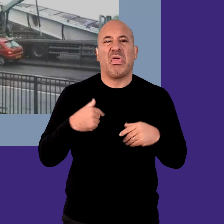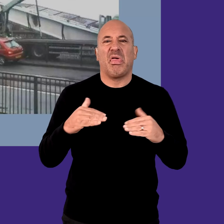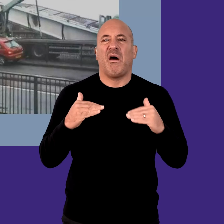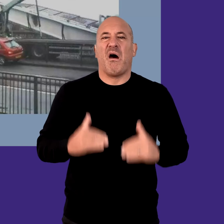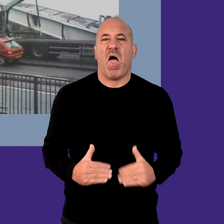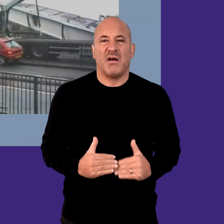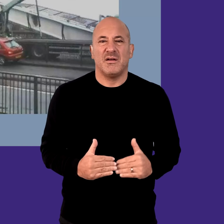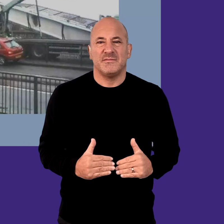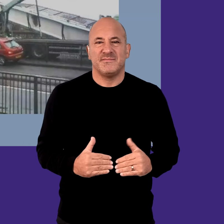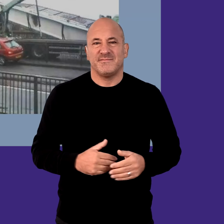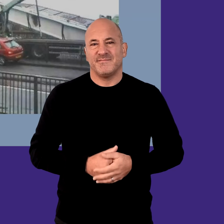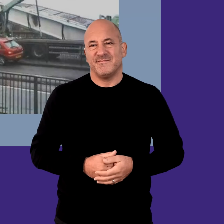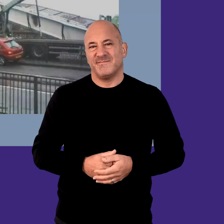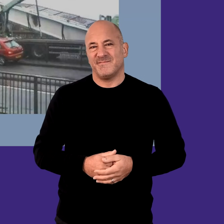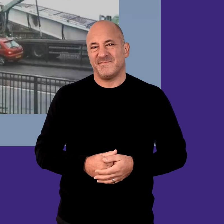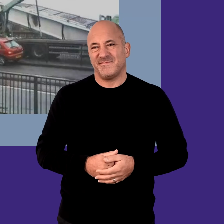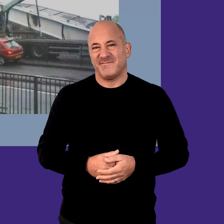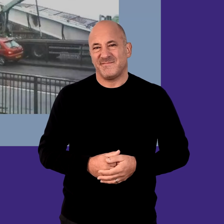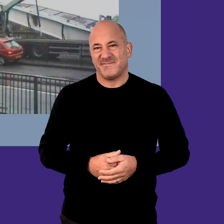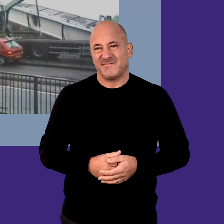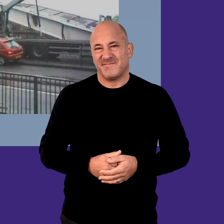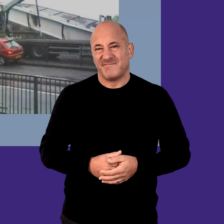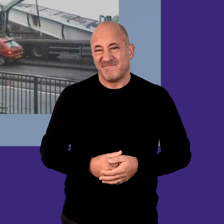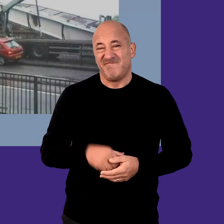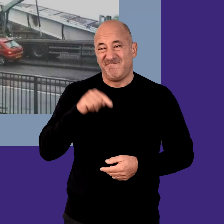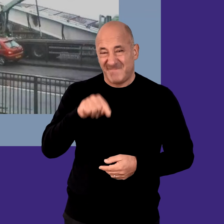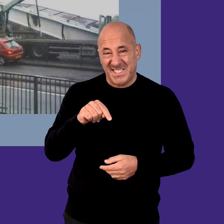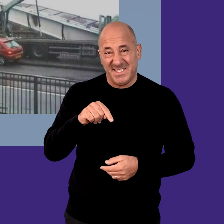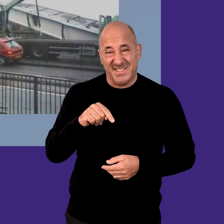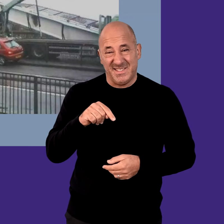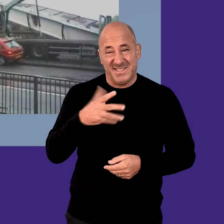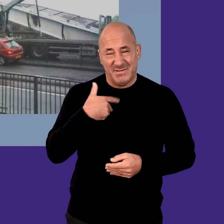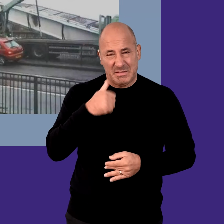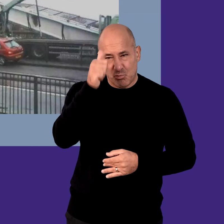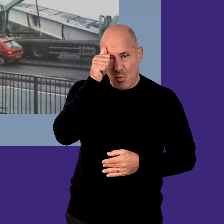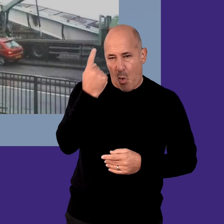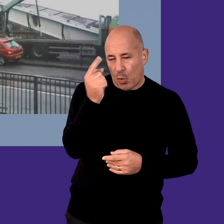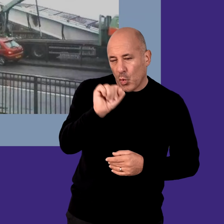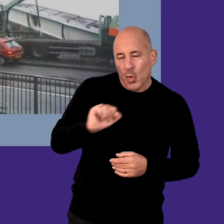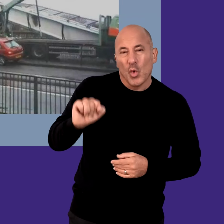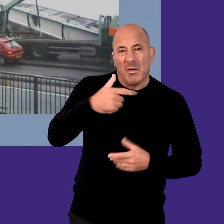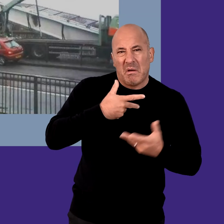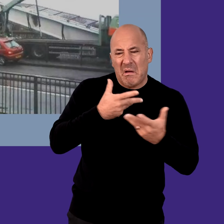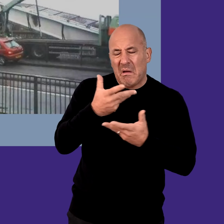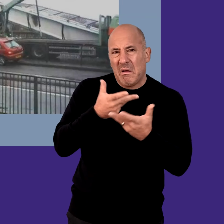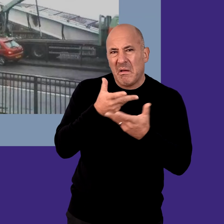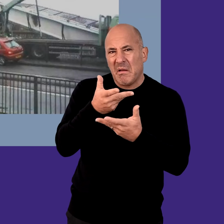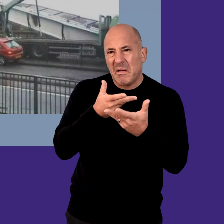have led really to the people living there thinking less of themselves also.